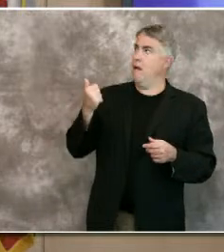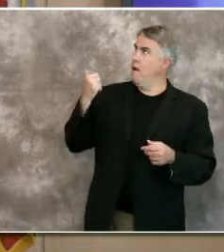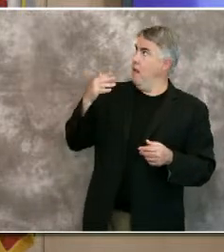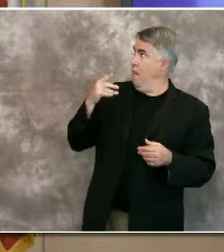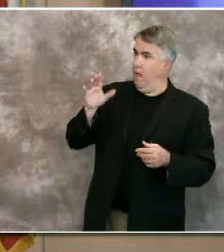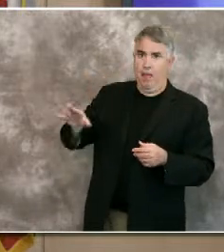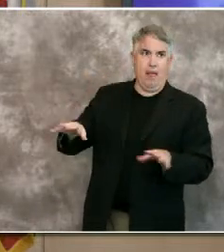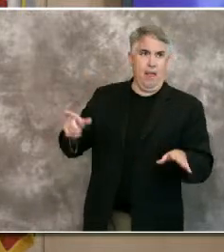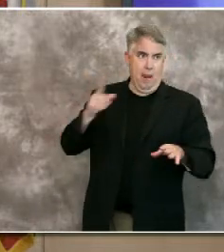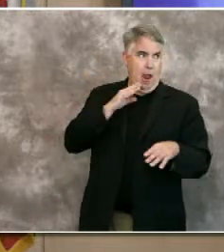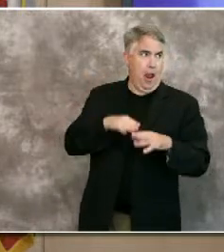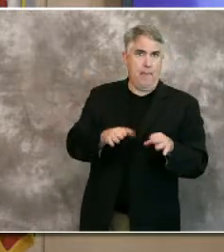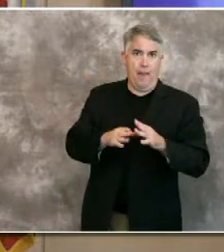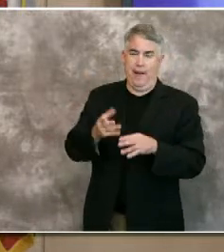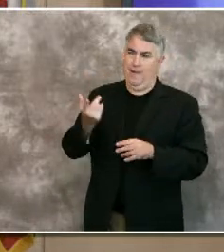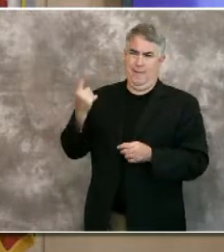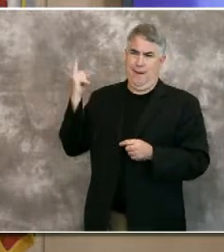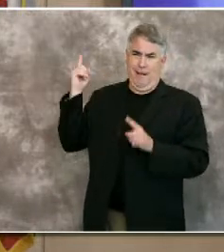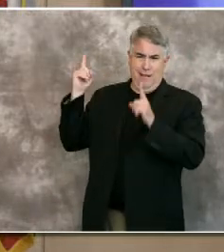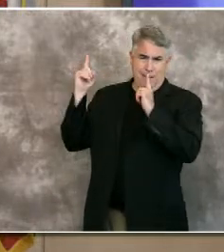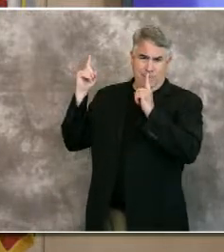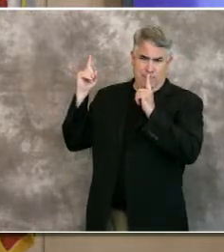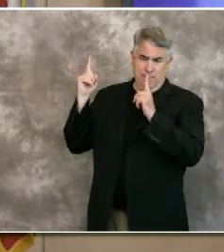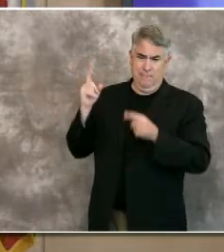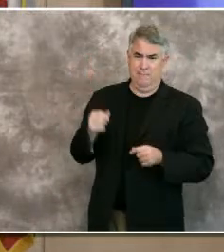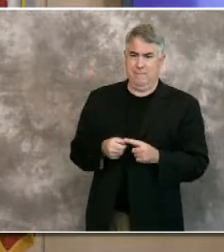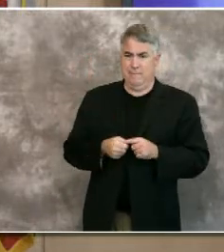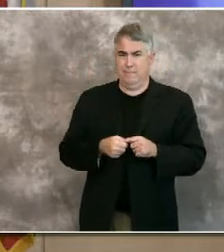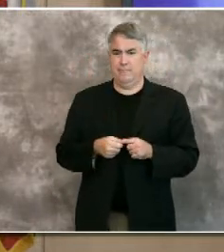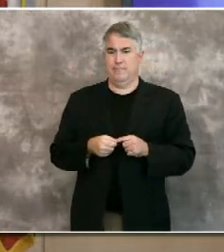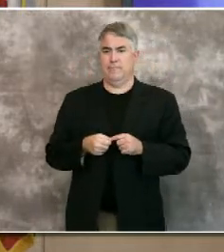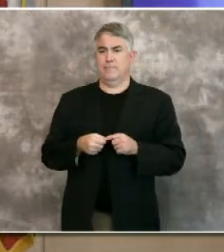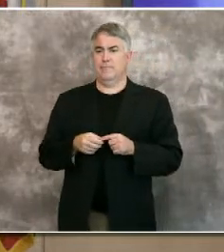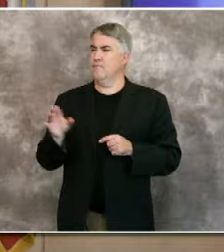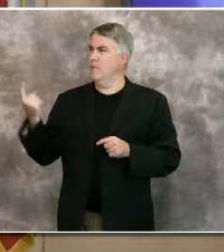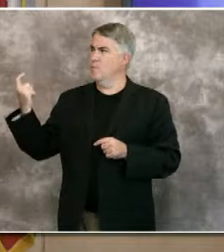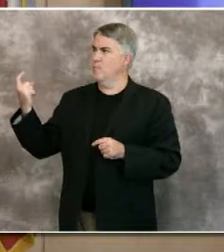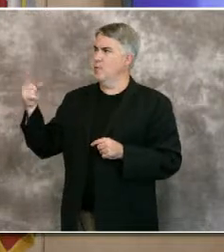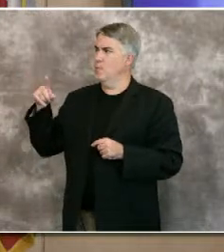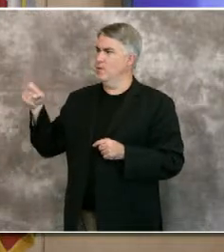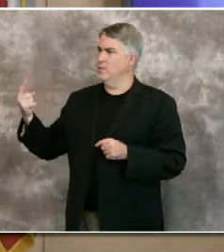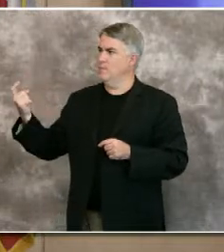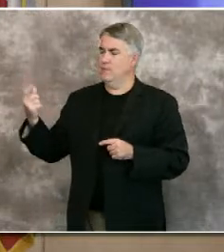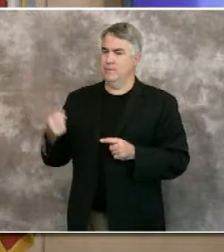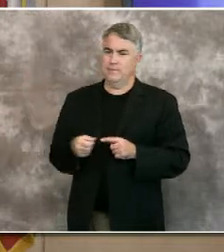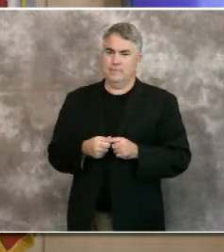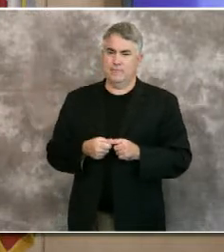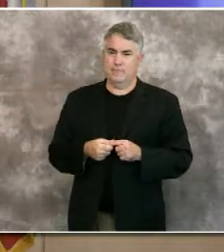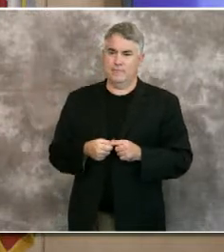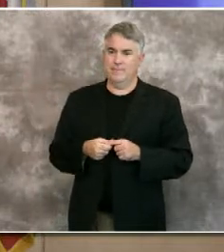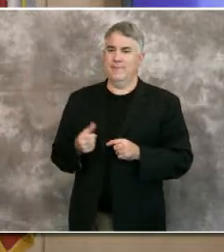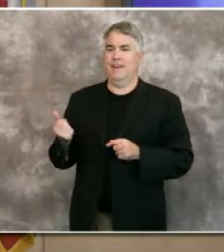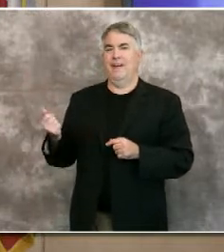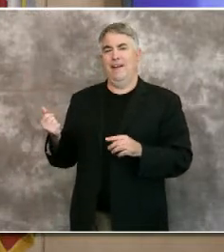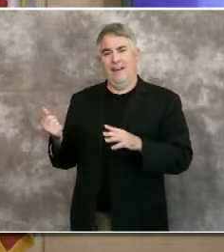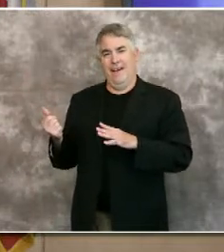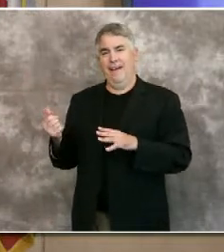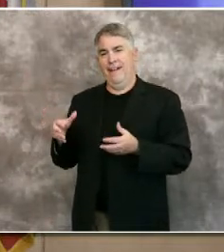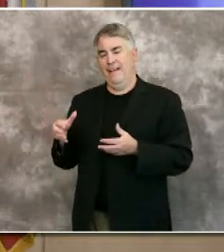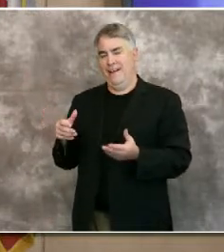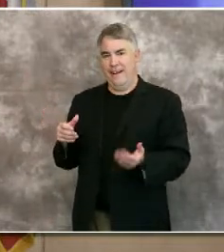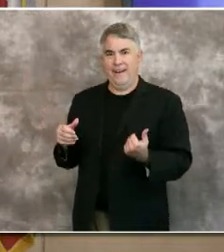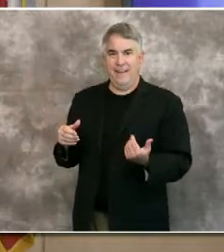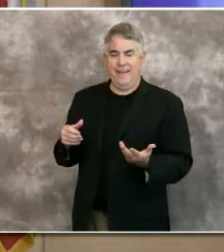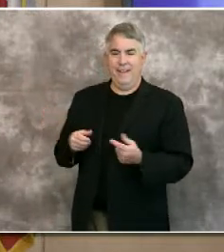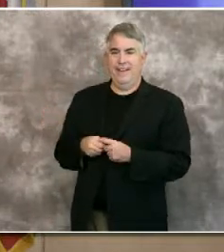Can Yeah. I just You have a third one? follow up on Okay. Go ahead. Can I follow up on the